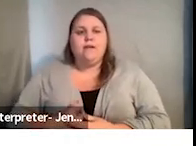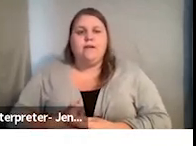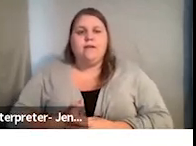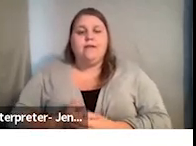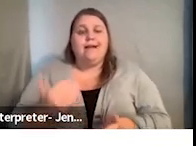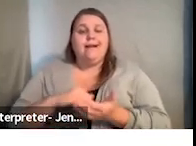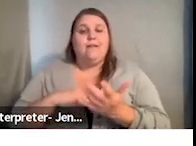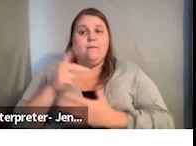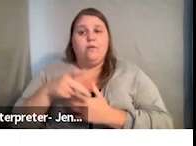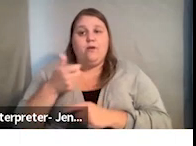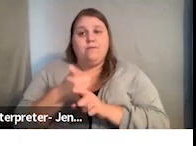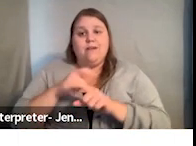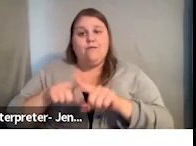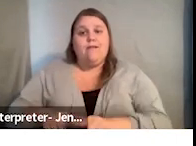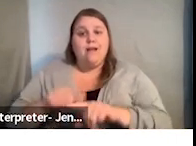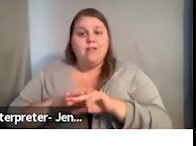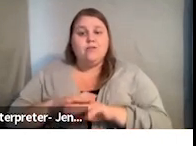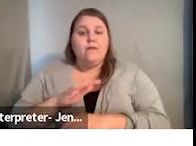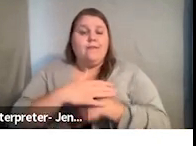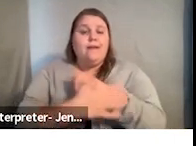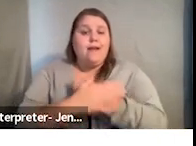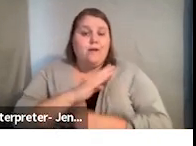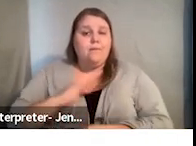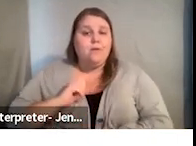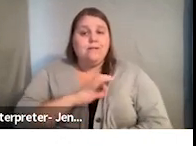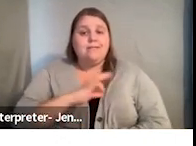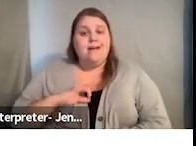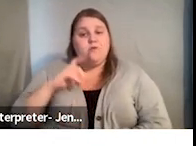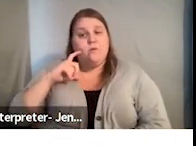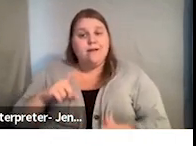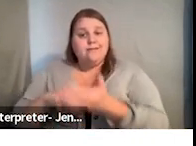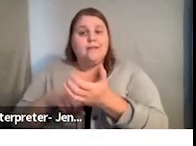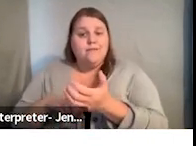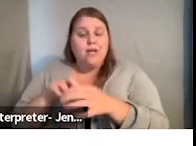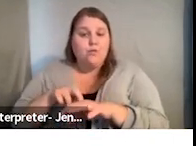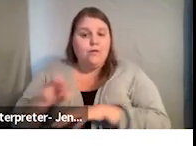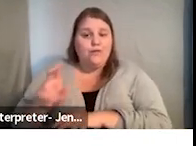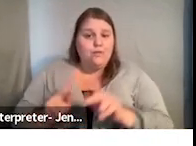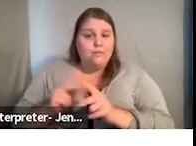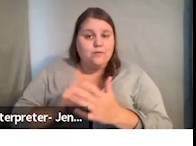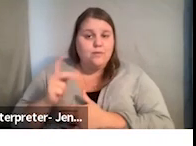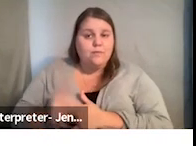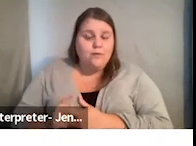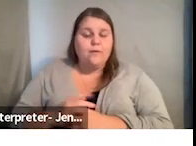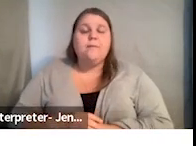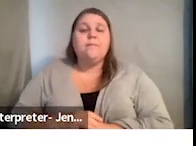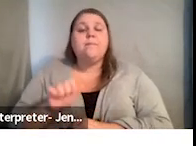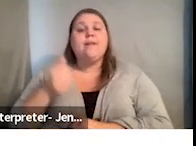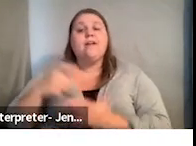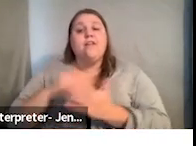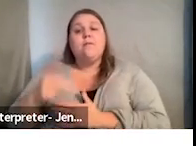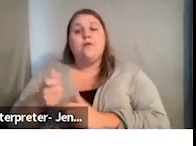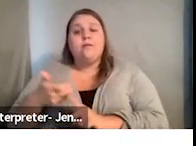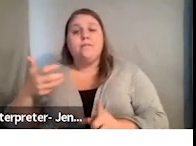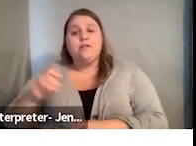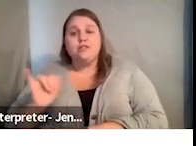Again, this program relies on the county board staff to identify and refer individuals to the program. And another program I want to talk